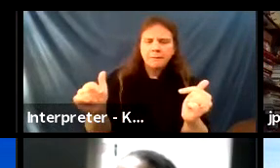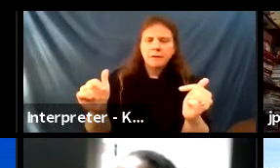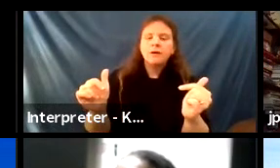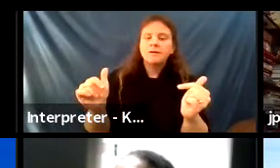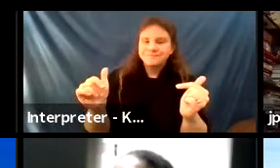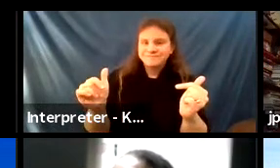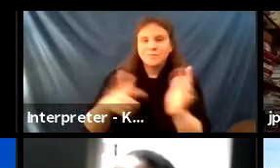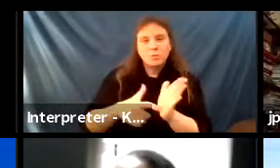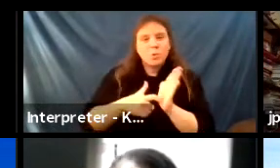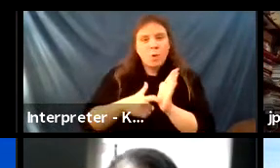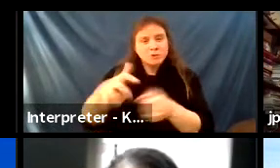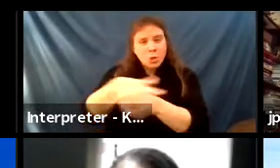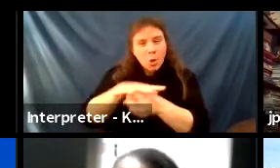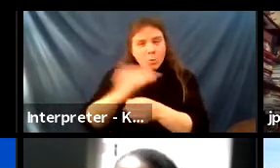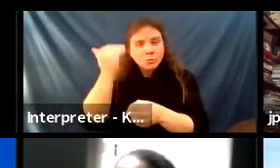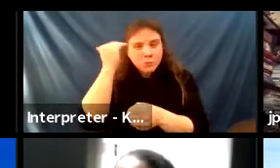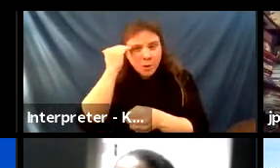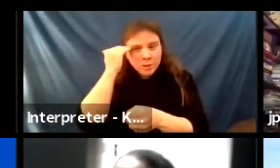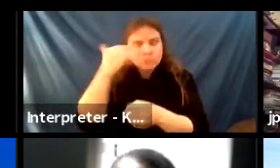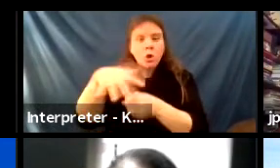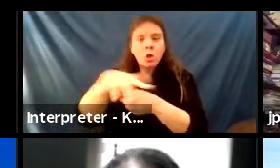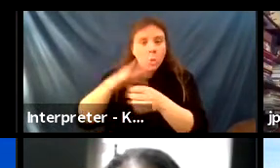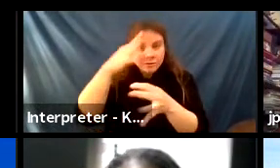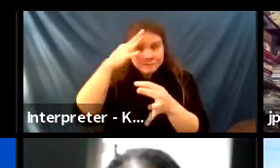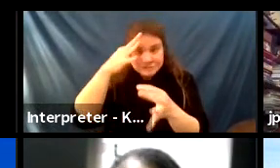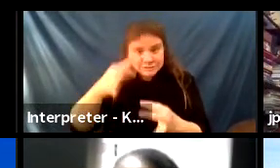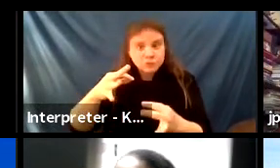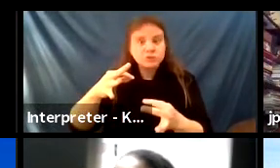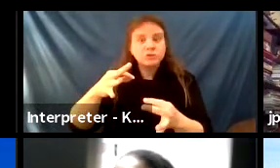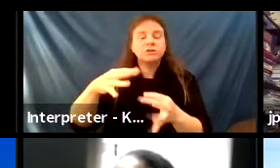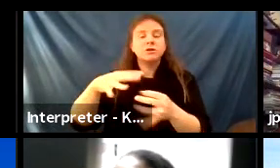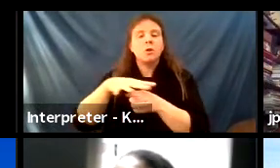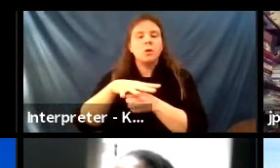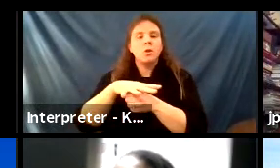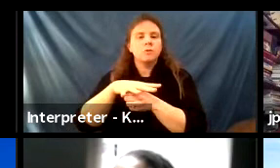local knowledge, local discretion, and some degree of